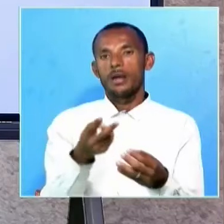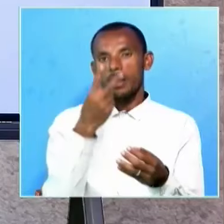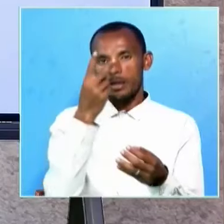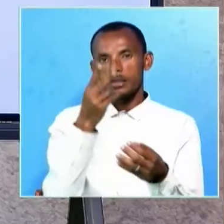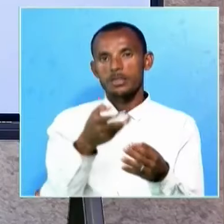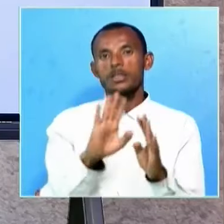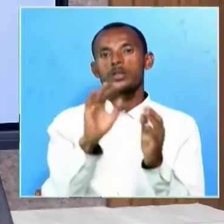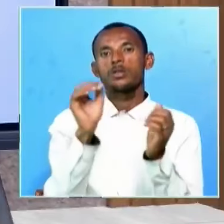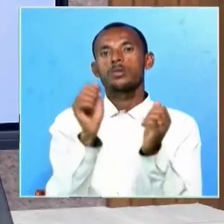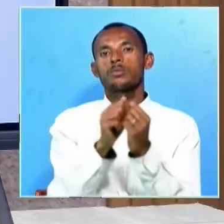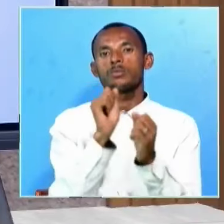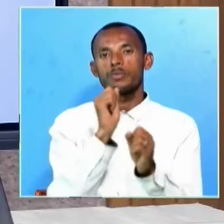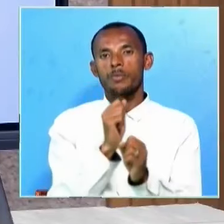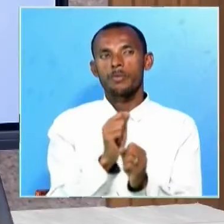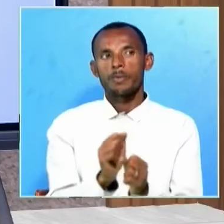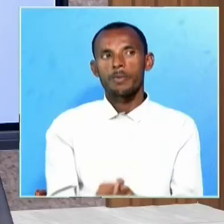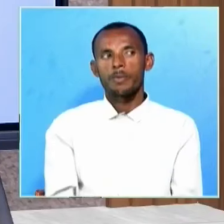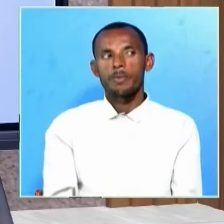together.